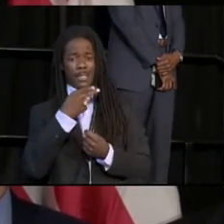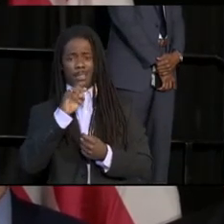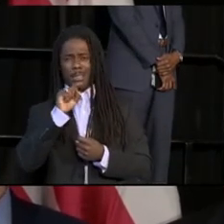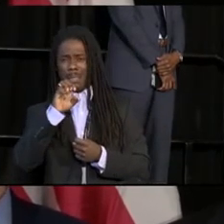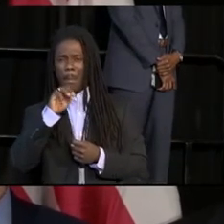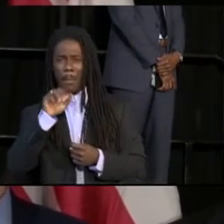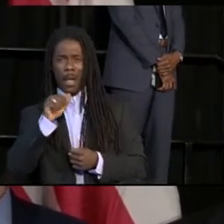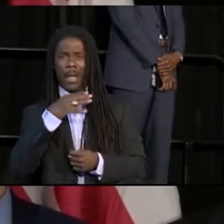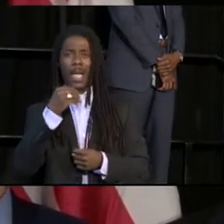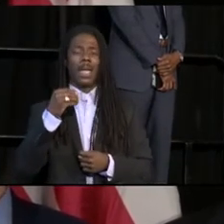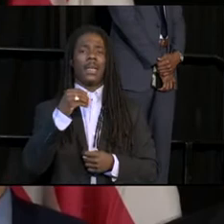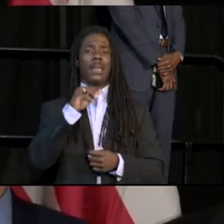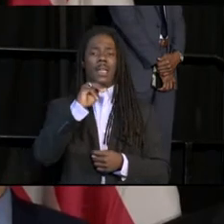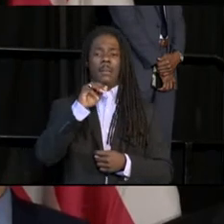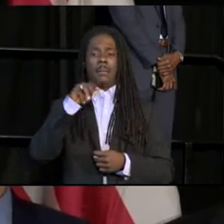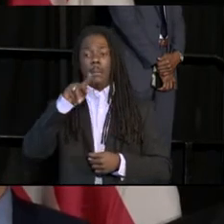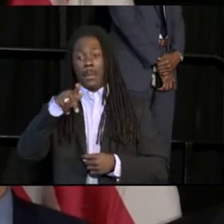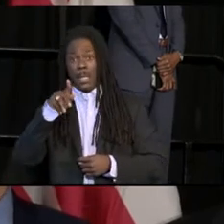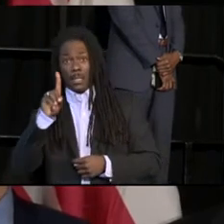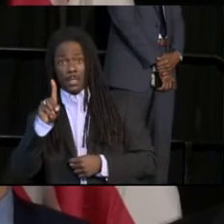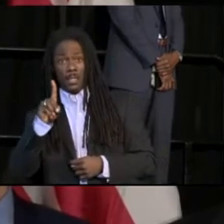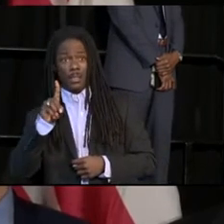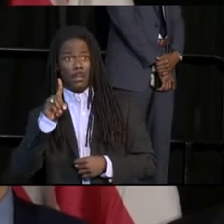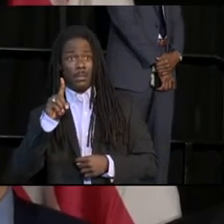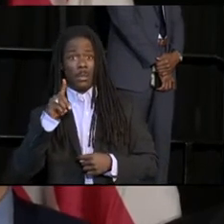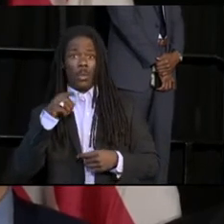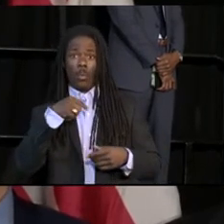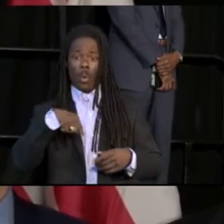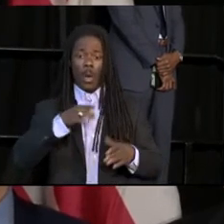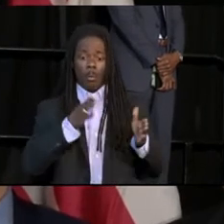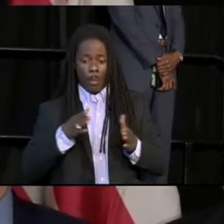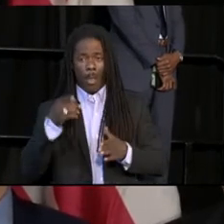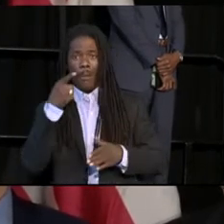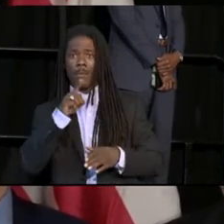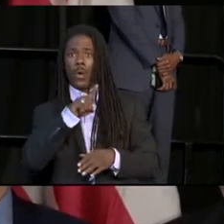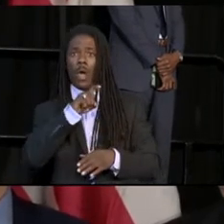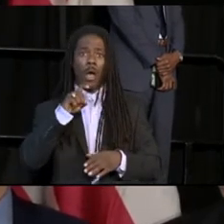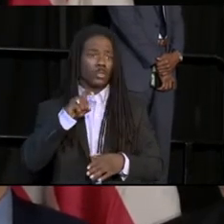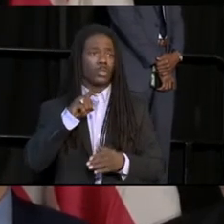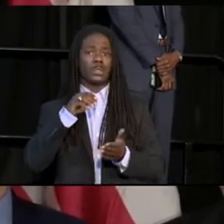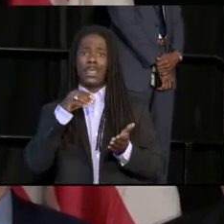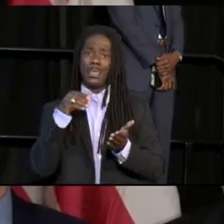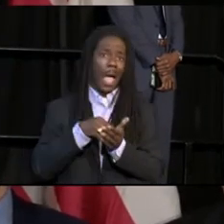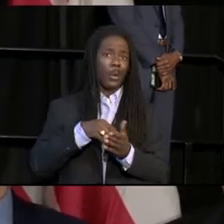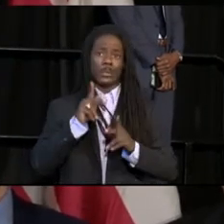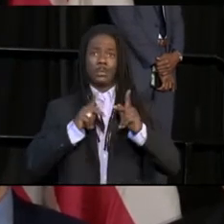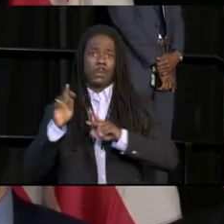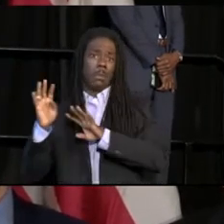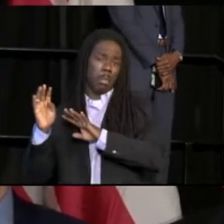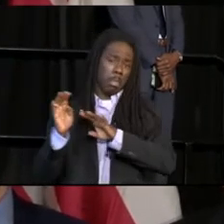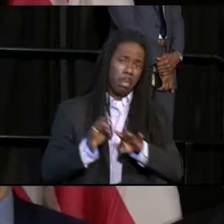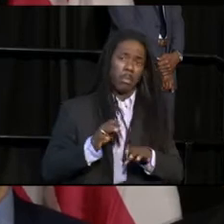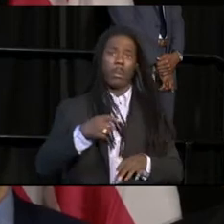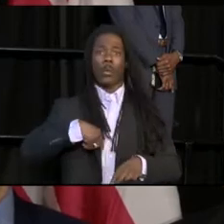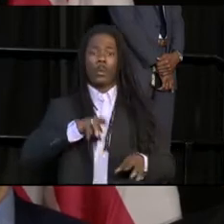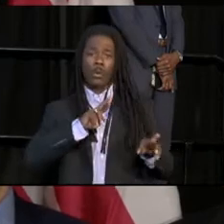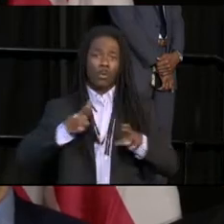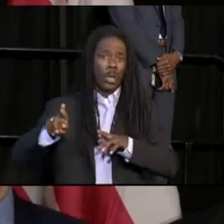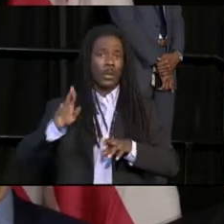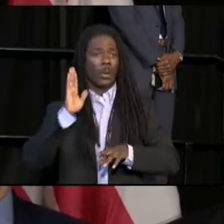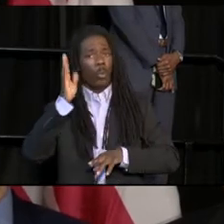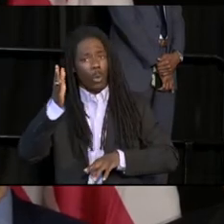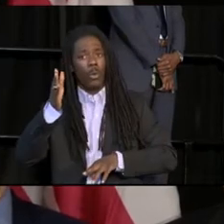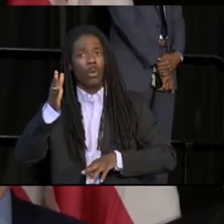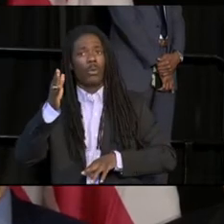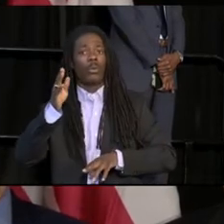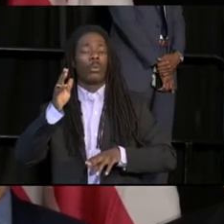and MPD are preparing for hundreds of thousands of people, and we are going to be ready for everybody